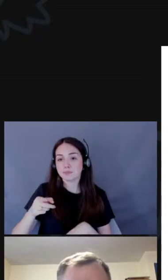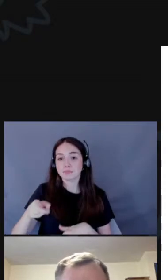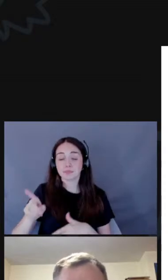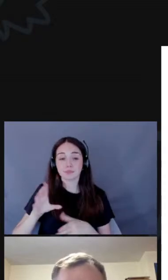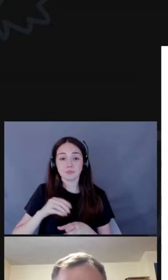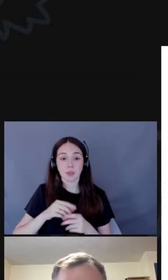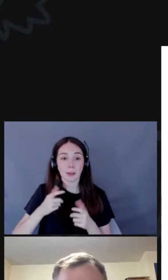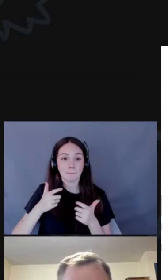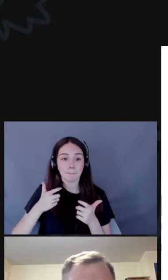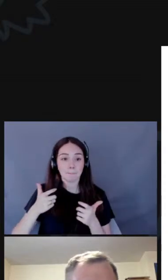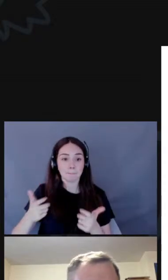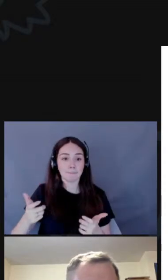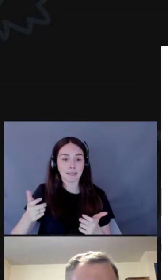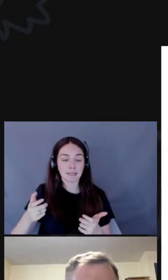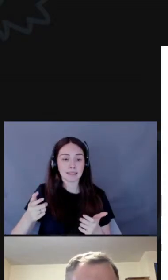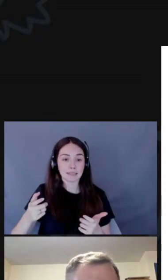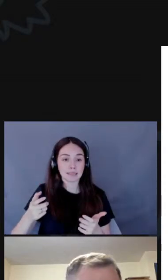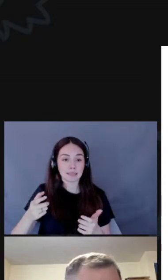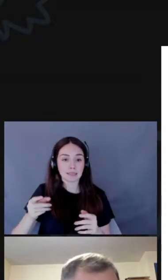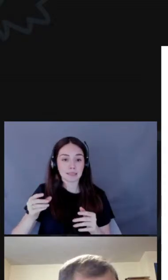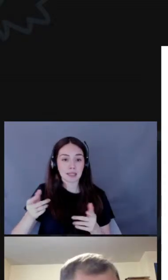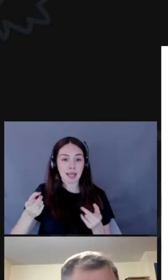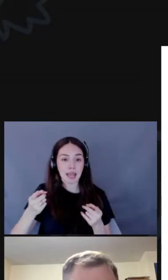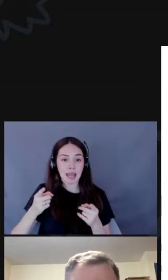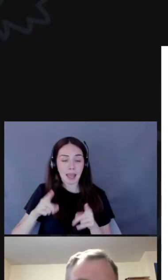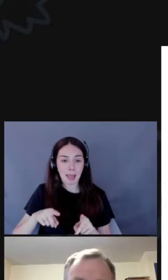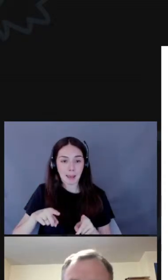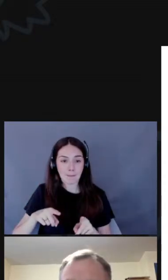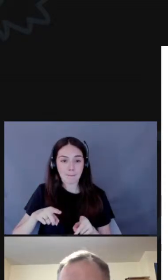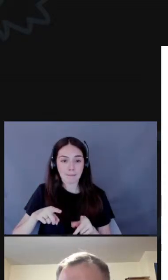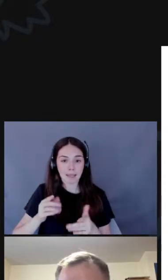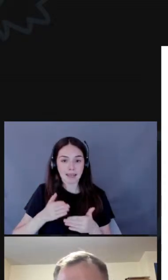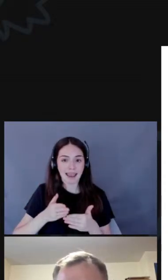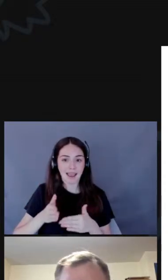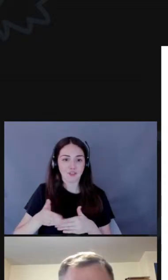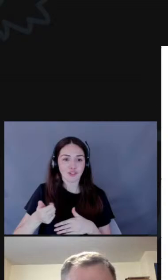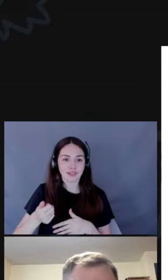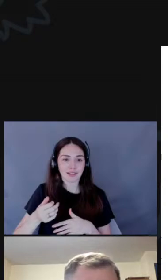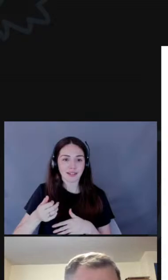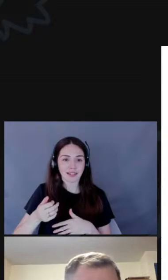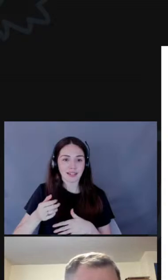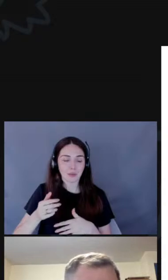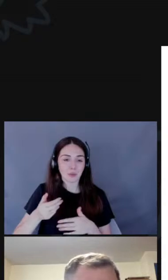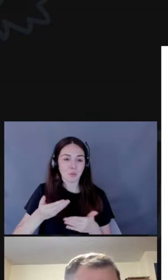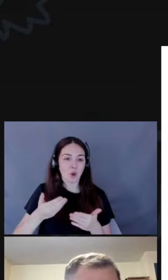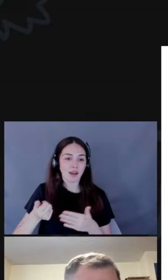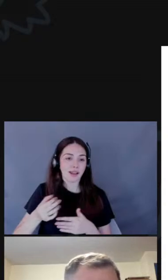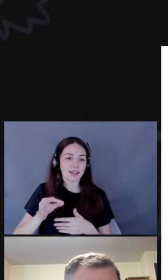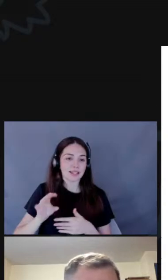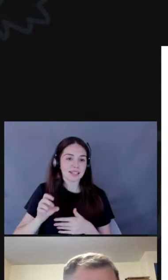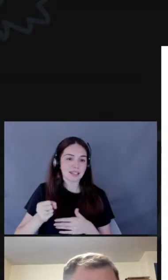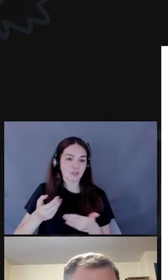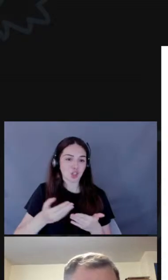that kind of rode the crest of that 1970s New Age into 1980s